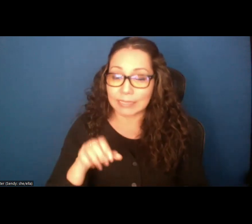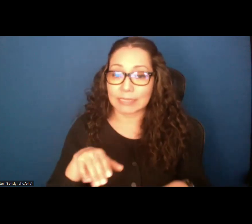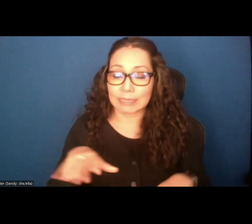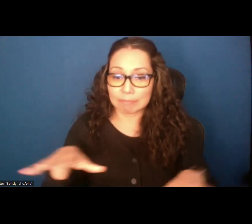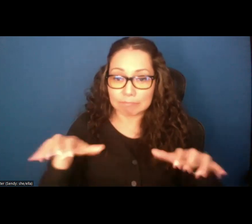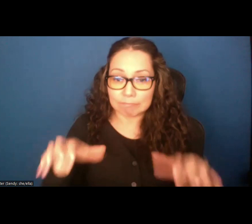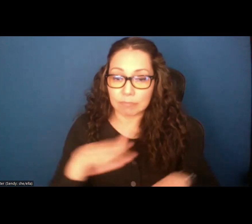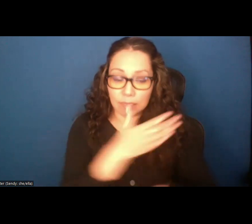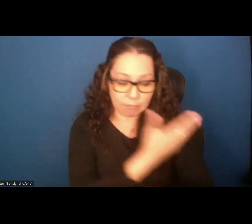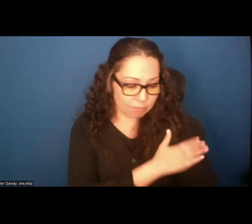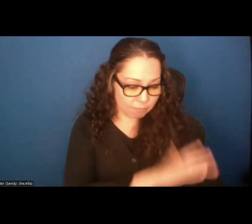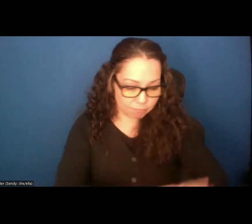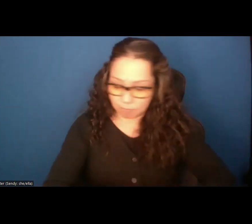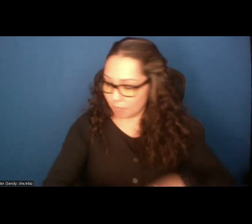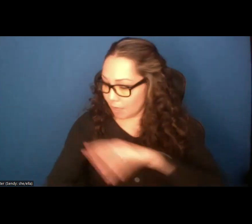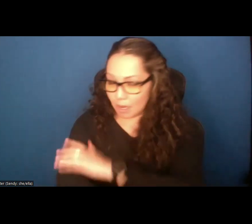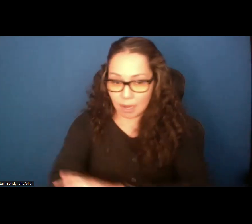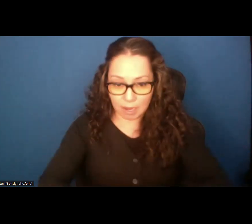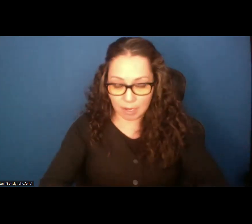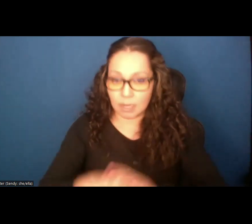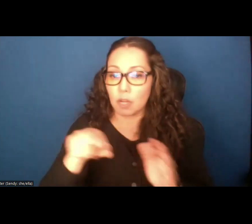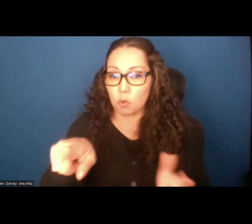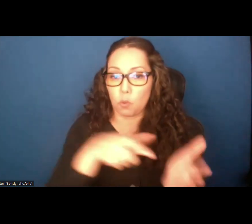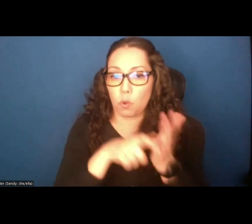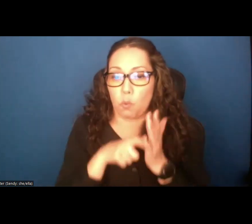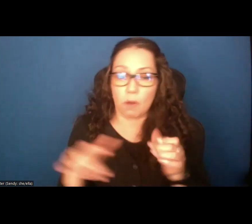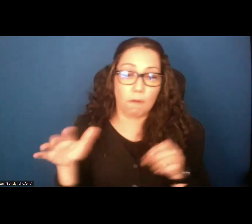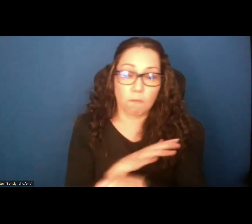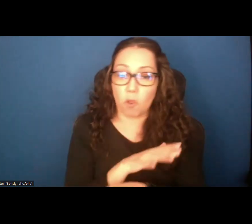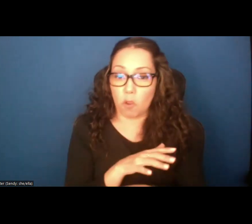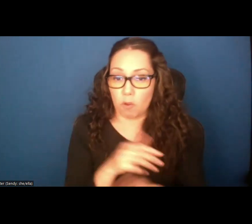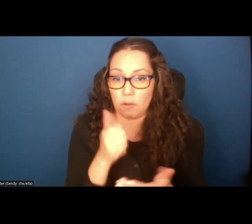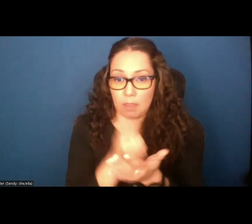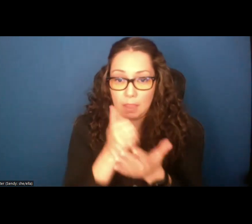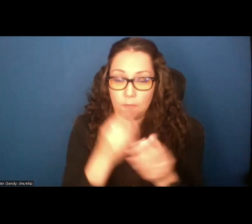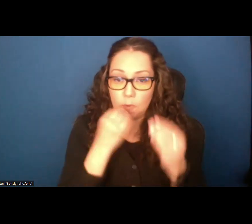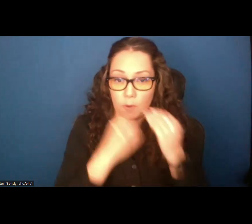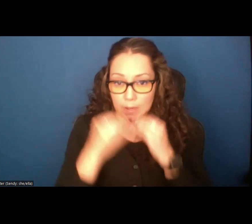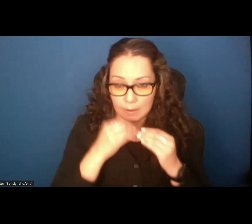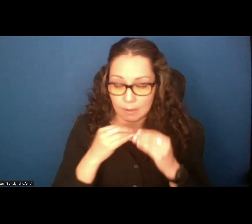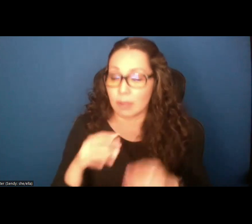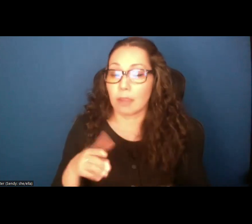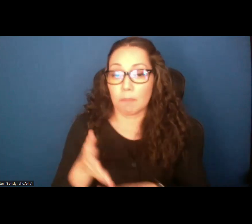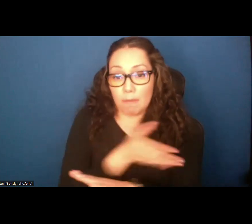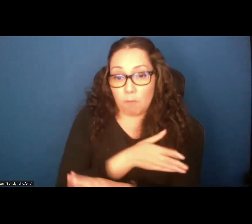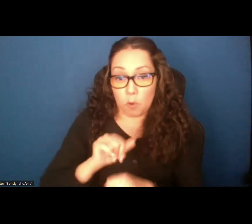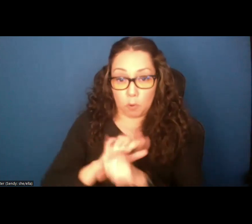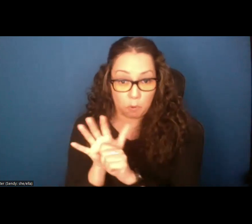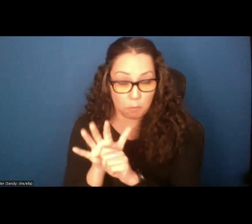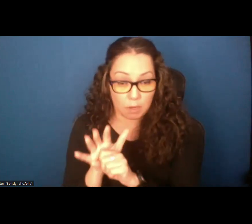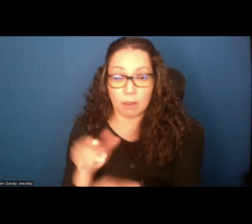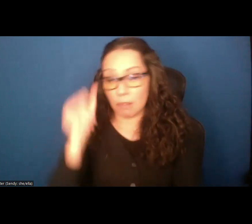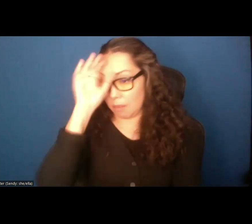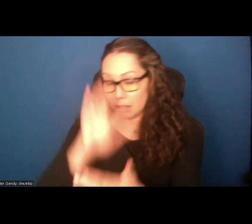had dementia and required full assistance with eating. Prior to COVID, her husband came to the facility for three